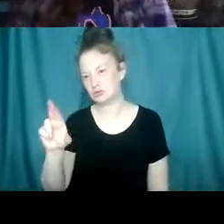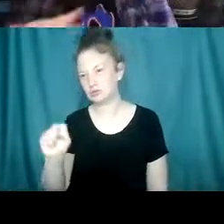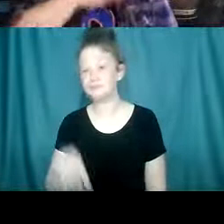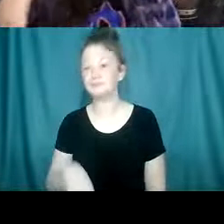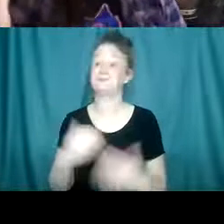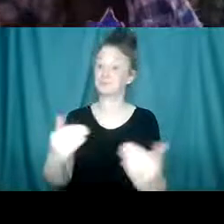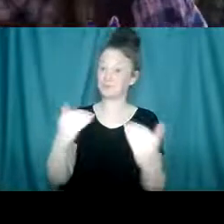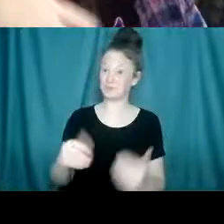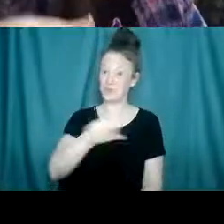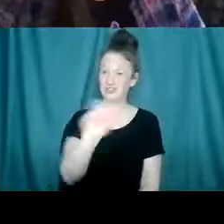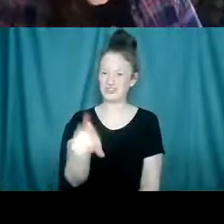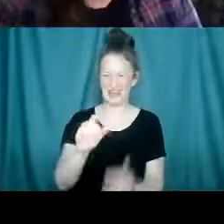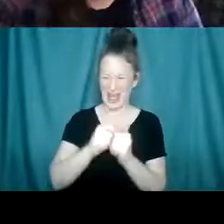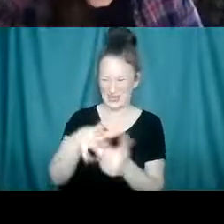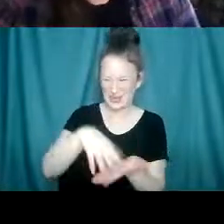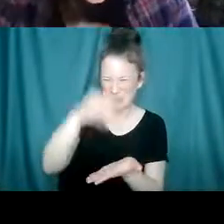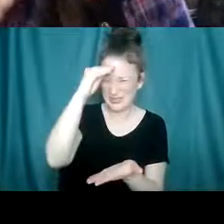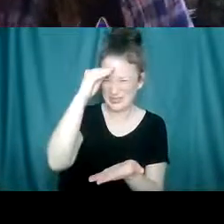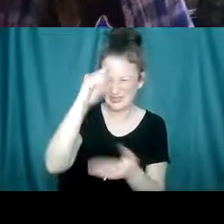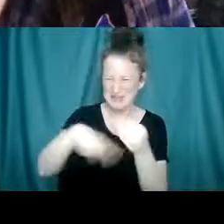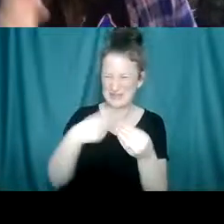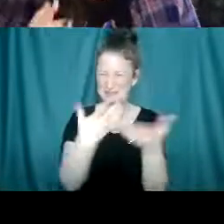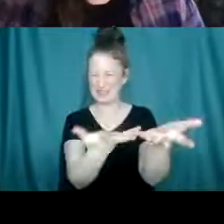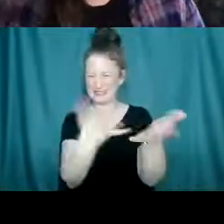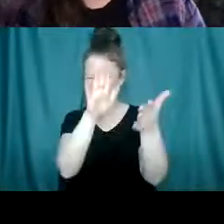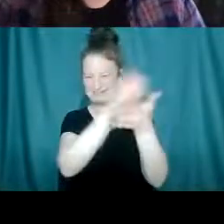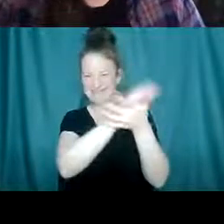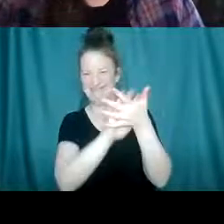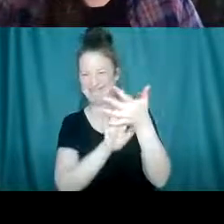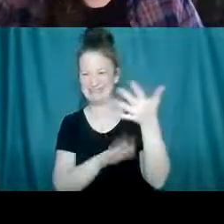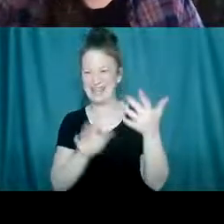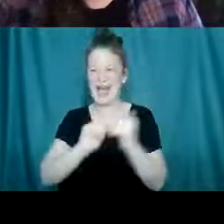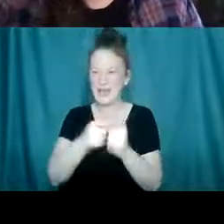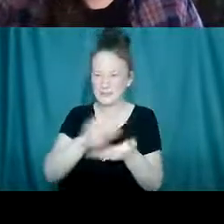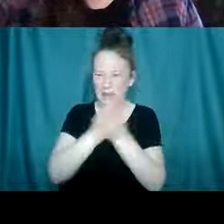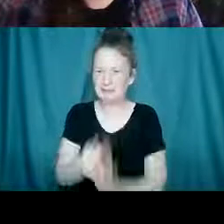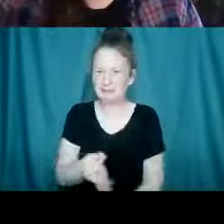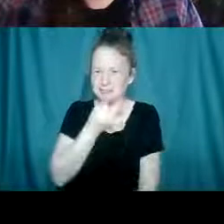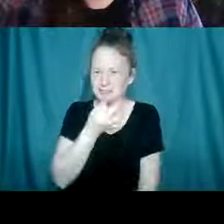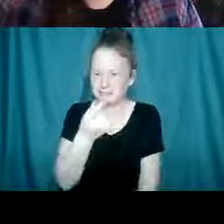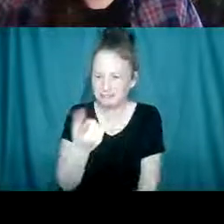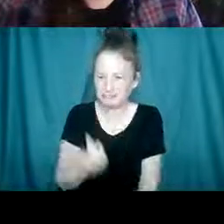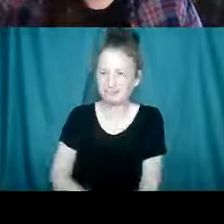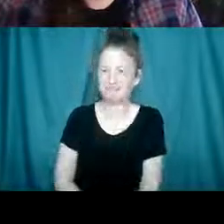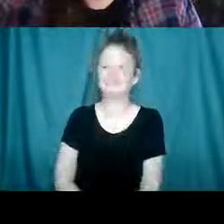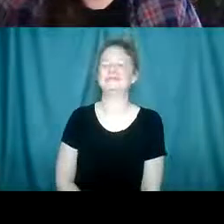Kylie. Like, how did you learn about all this? How did you get all this information to be the expert that you are today?